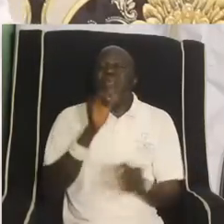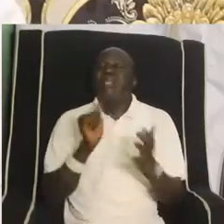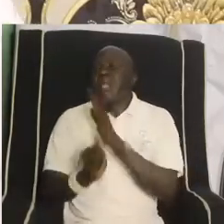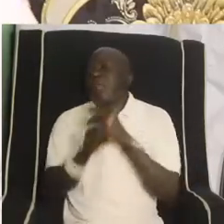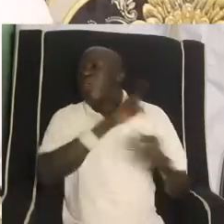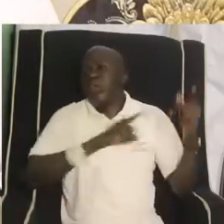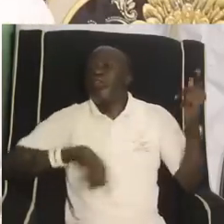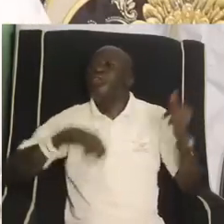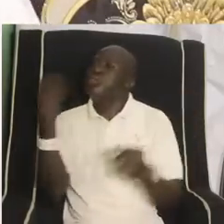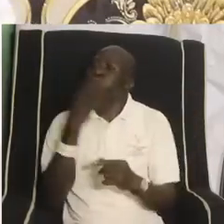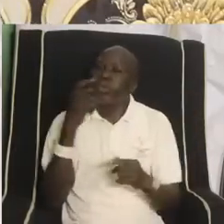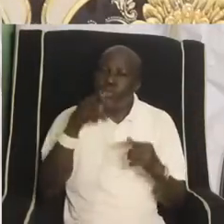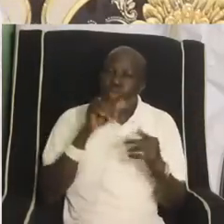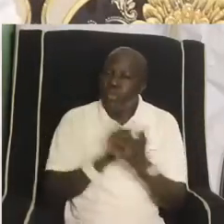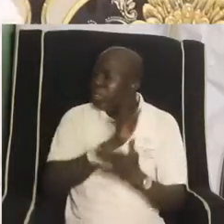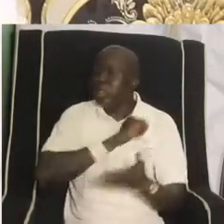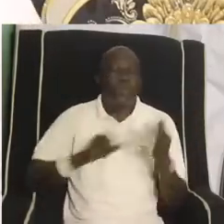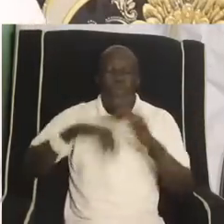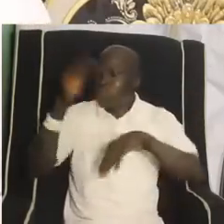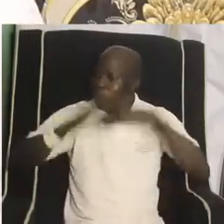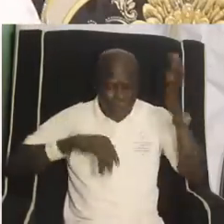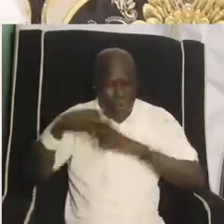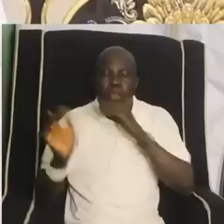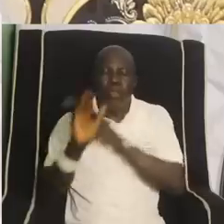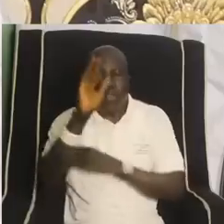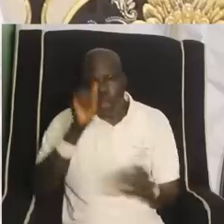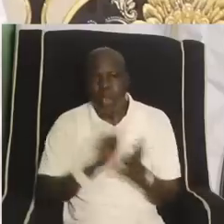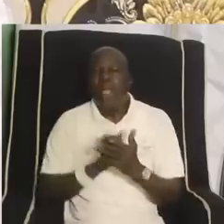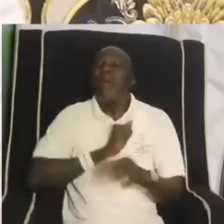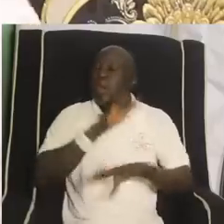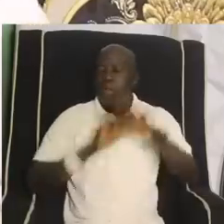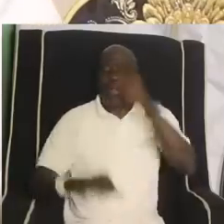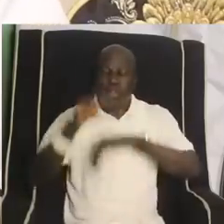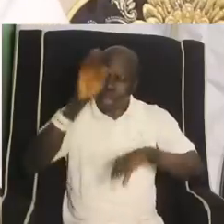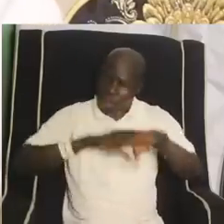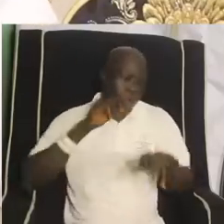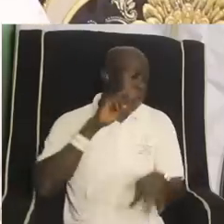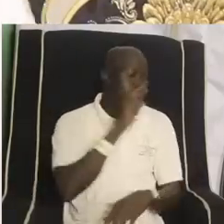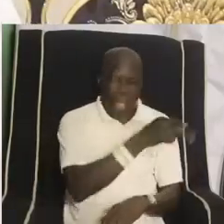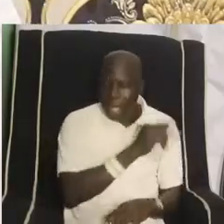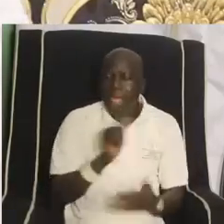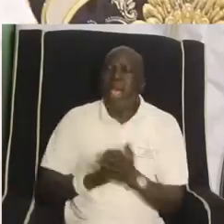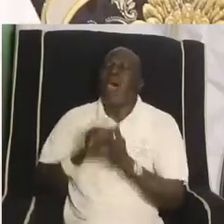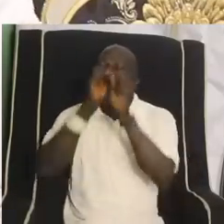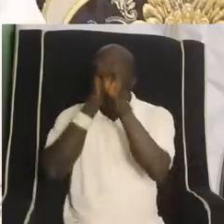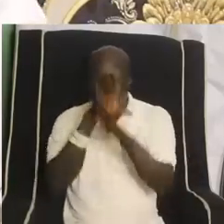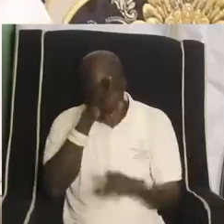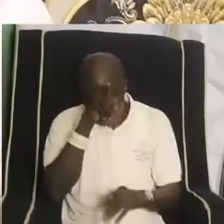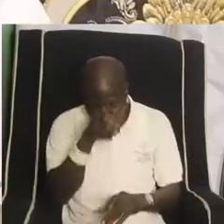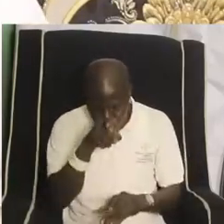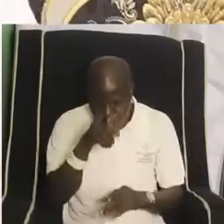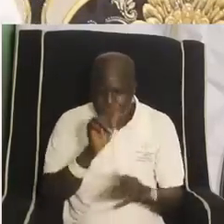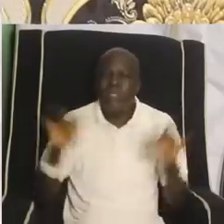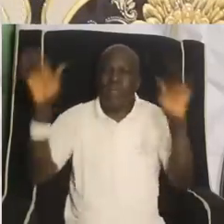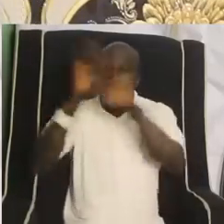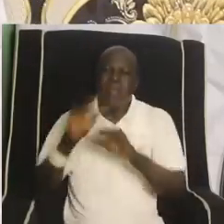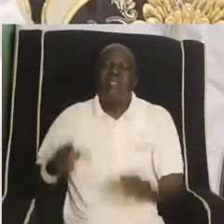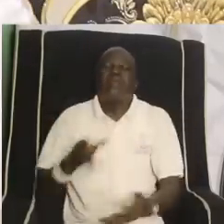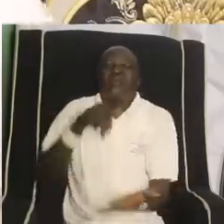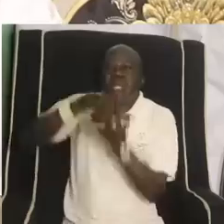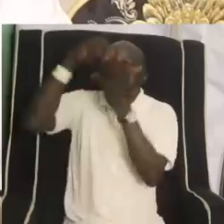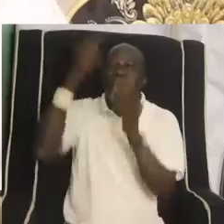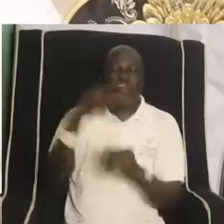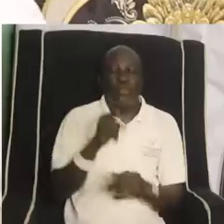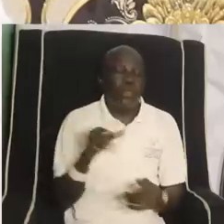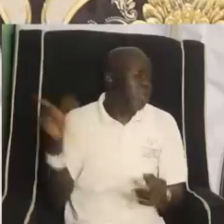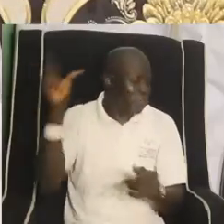Even if the Lord has spoke to you, if it's not God, but the Lord that called me will bless you. Mercy